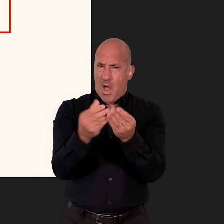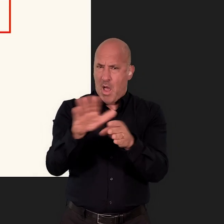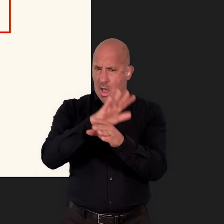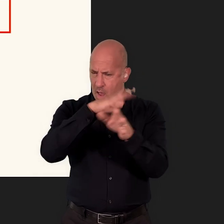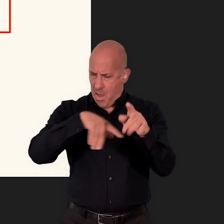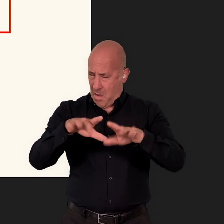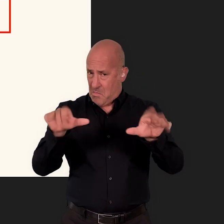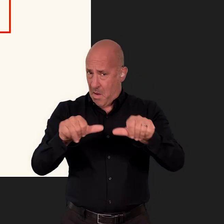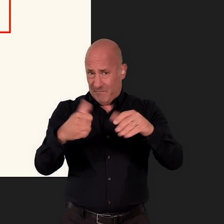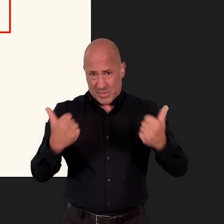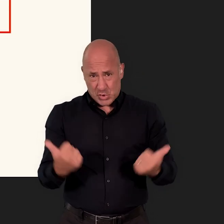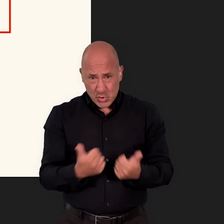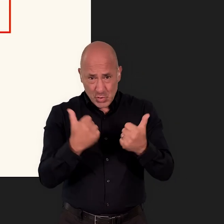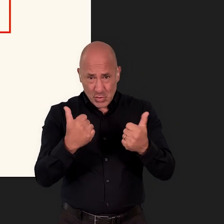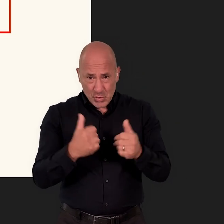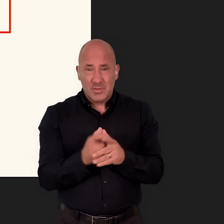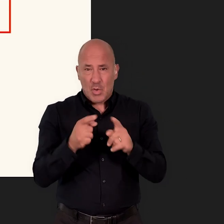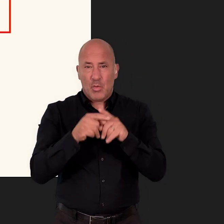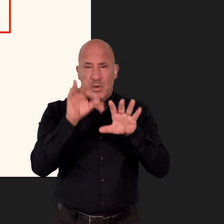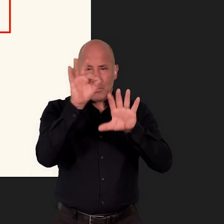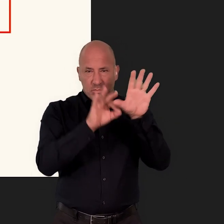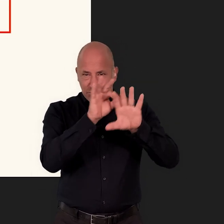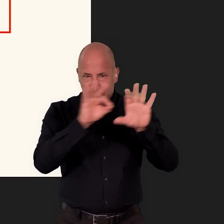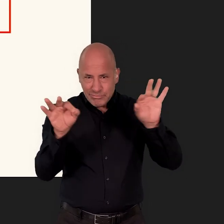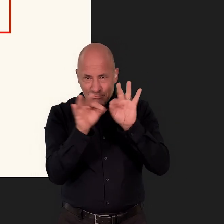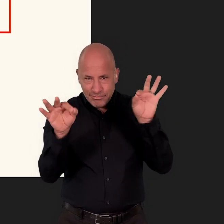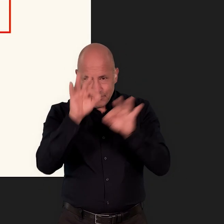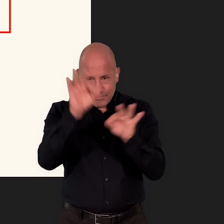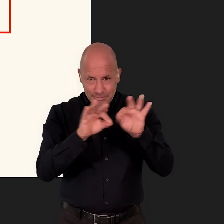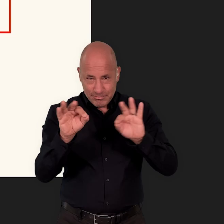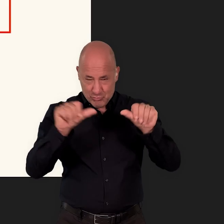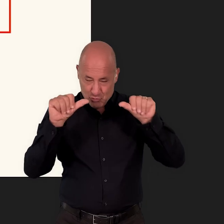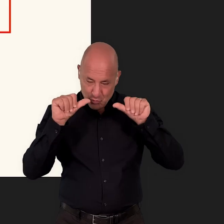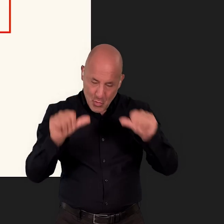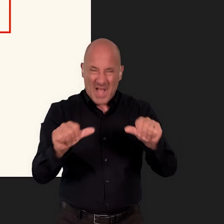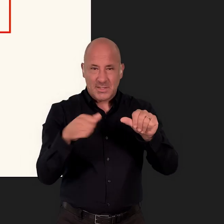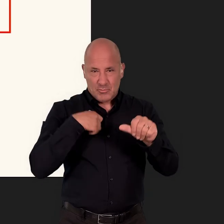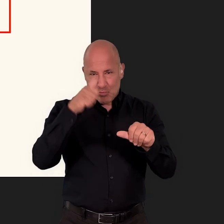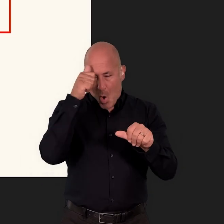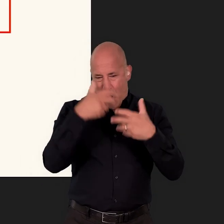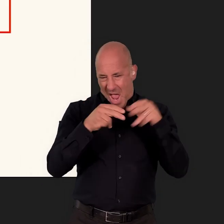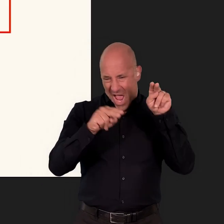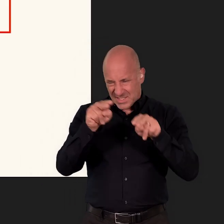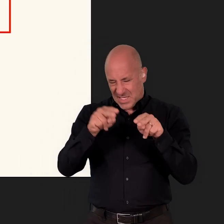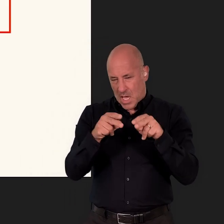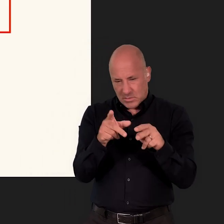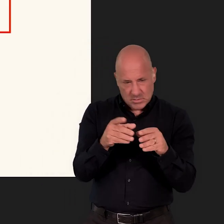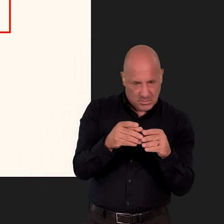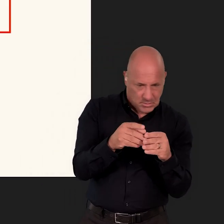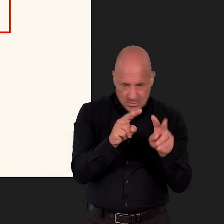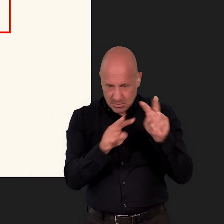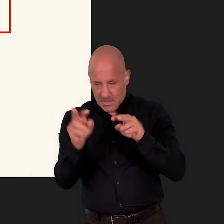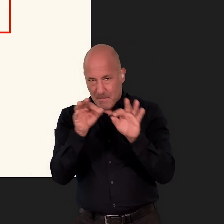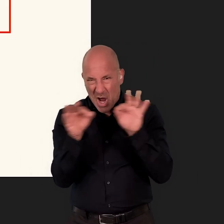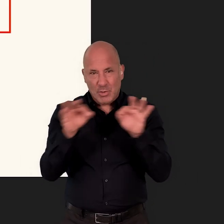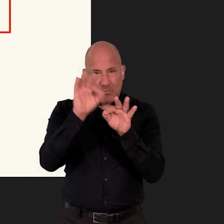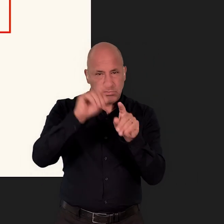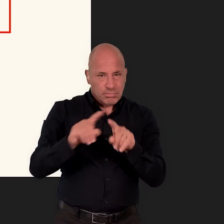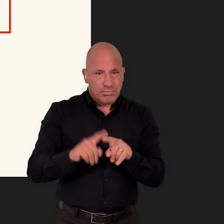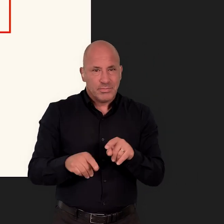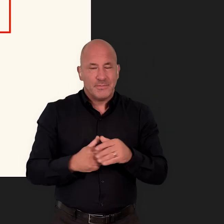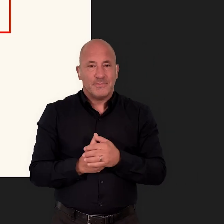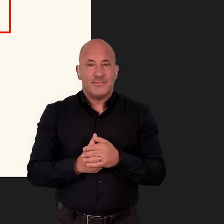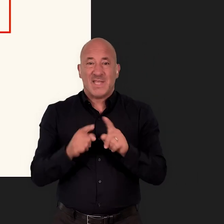project scope will be established and associated technical drawings and specifications developed to an appropriate point